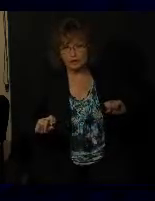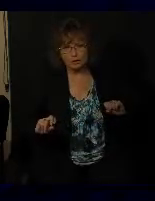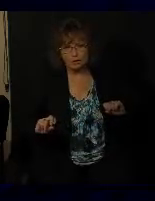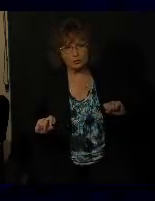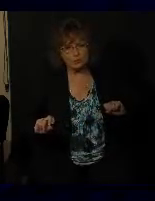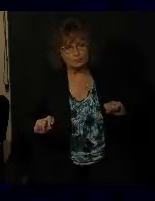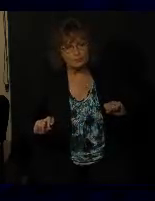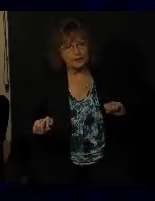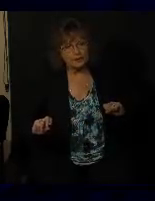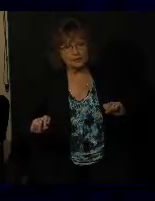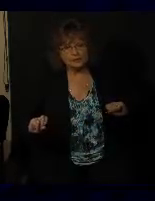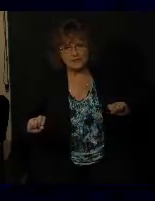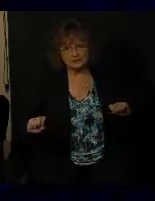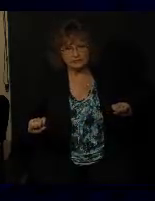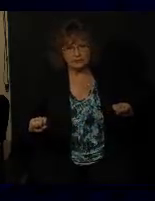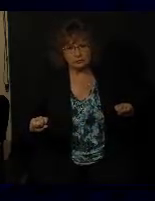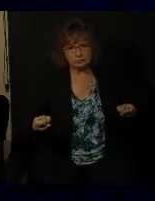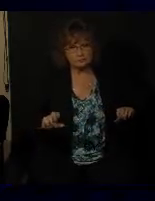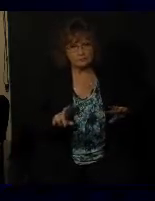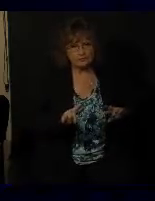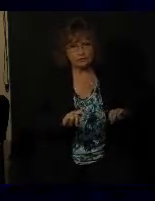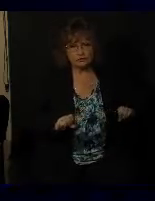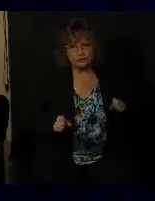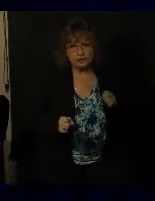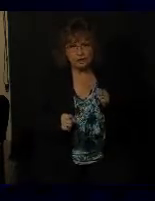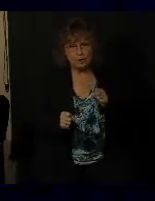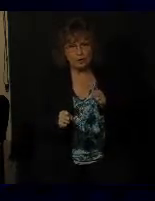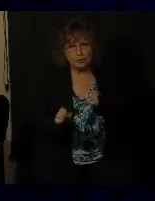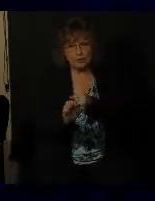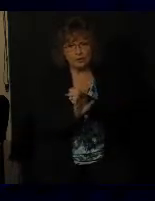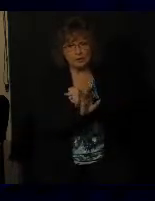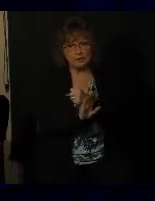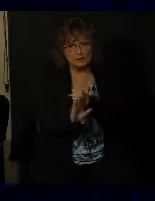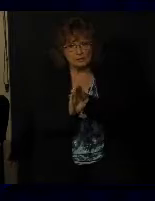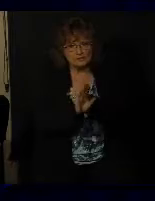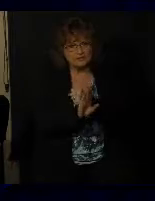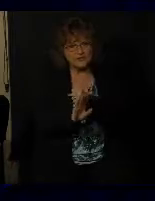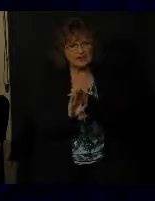Christ. And thank goodness he allows U-turns.